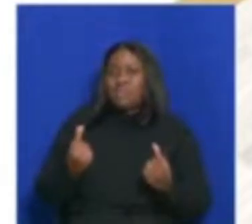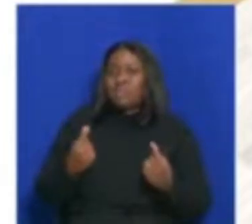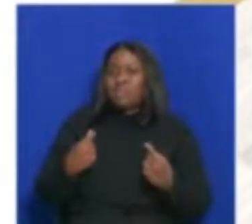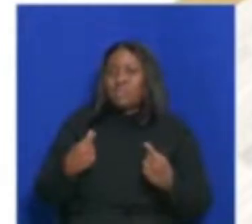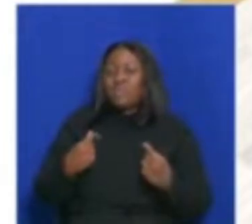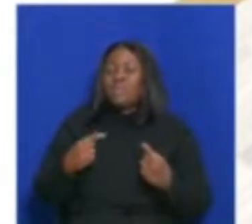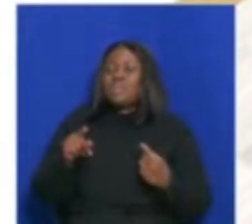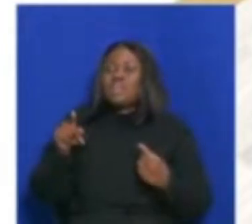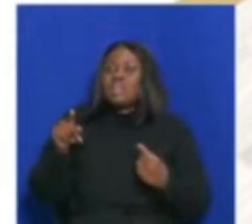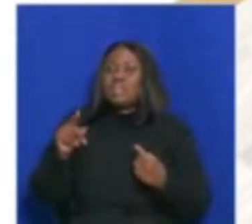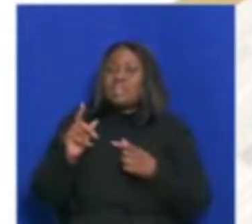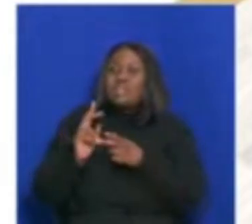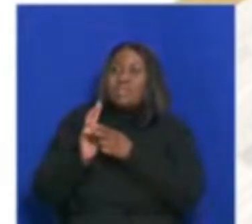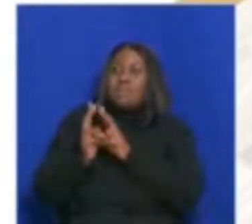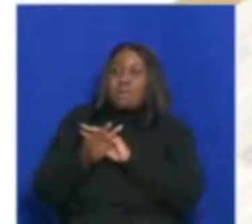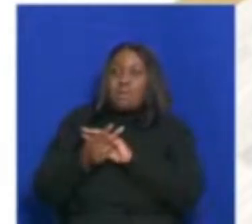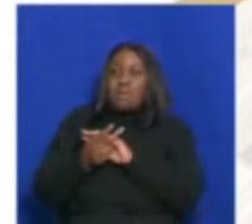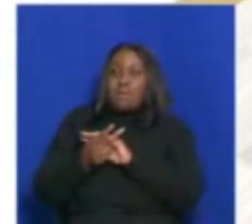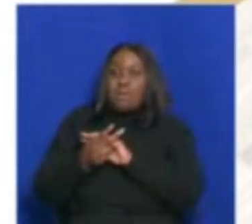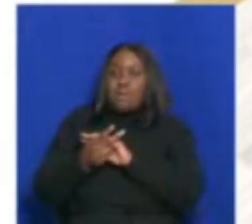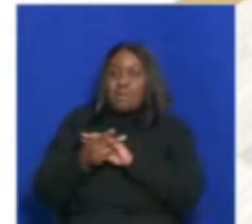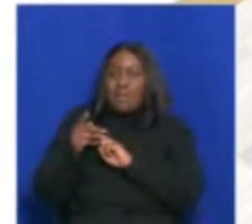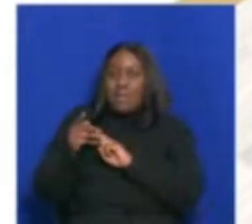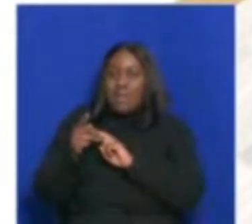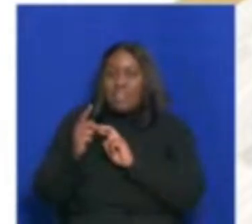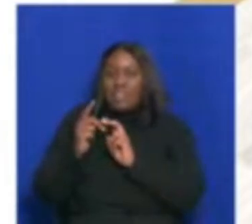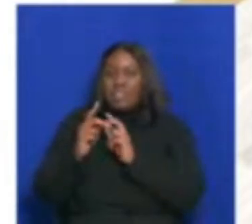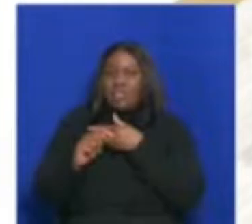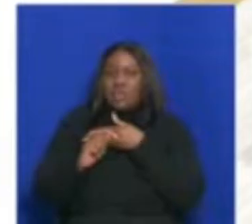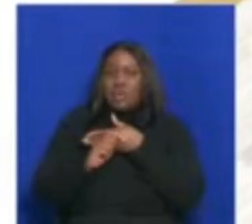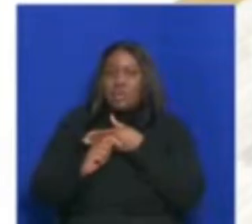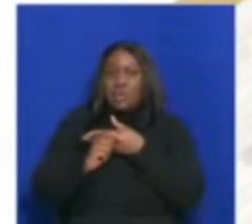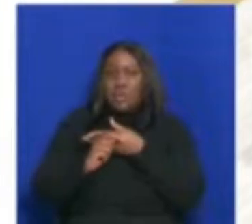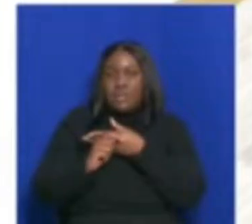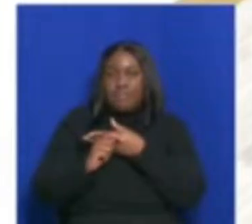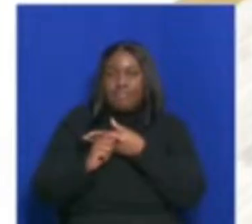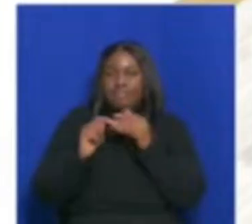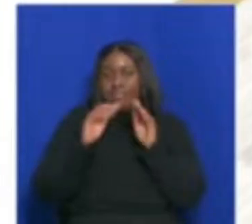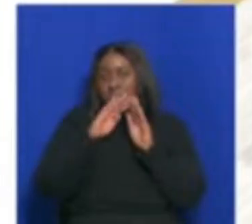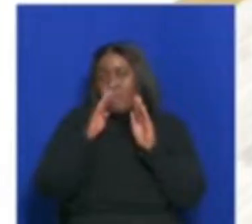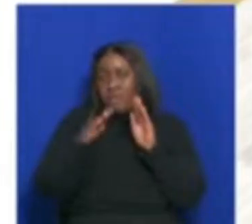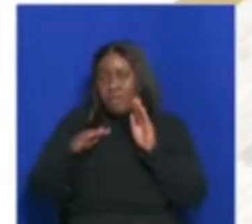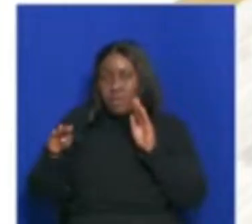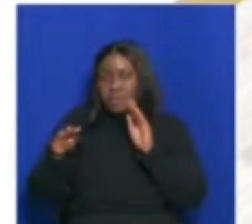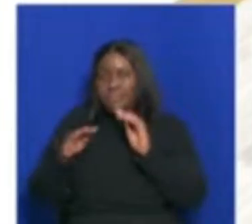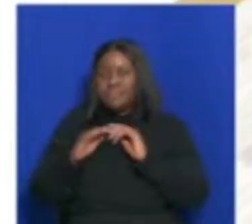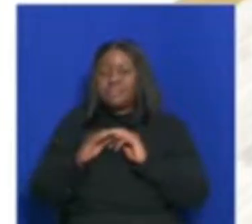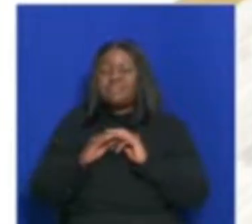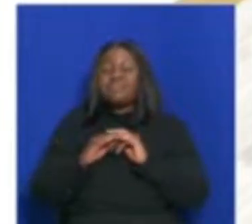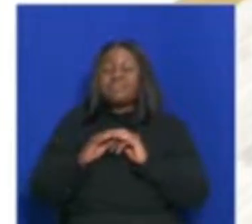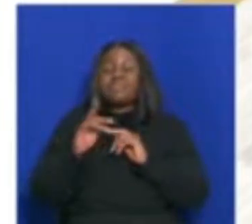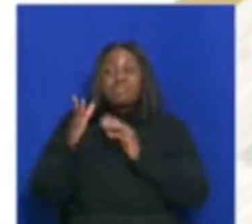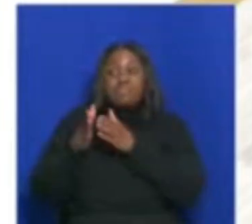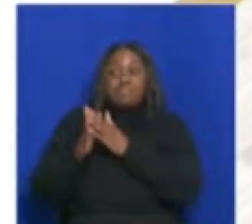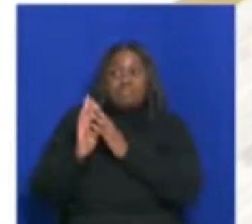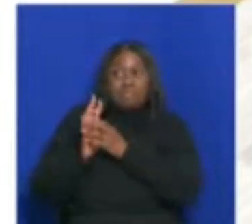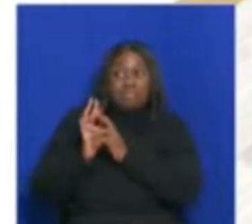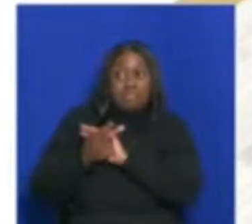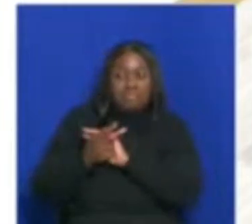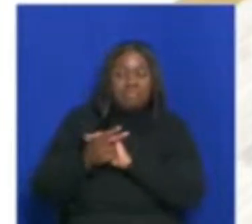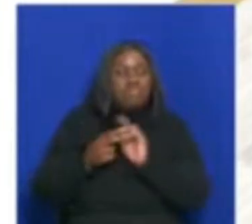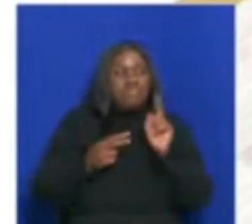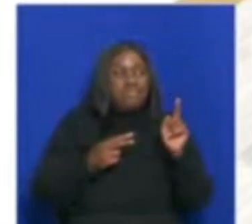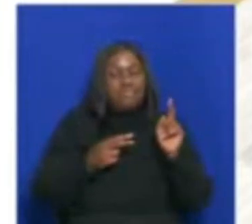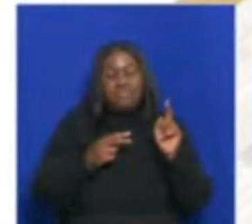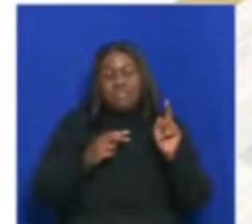The suspect was using the Toyota Fortuner, and Captain Rodriguez obtained information and